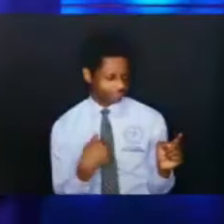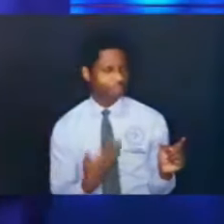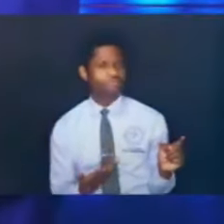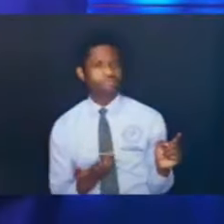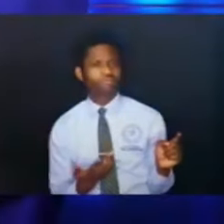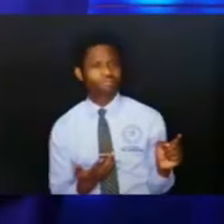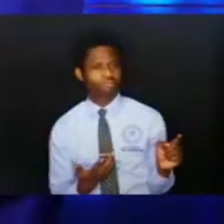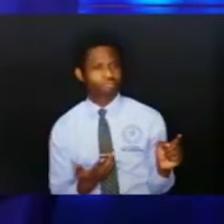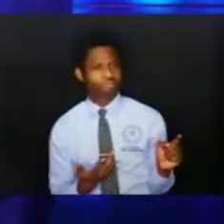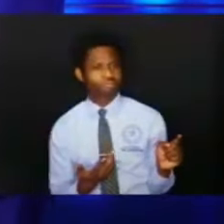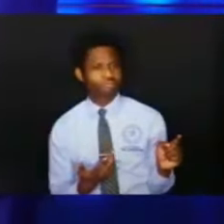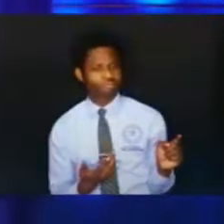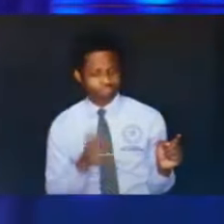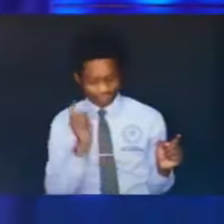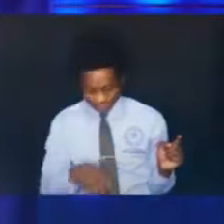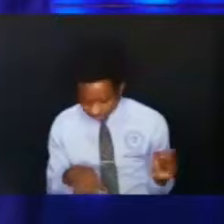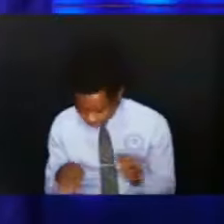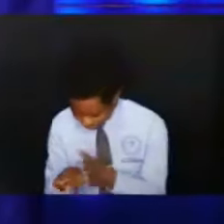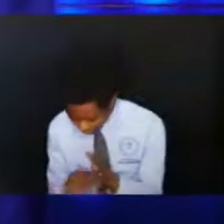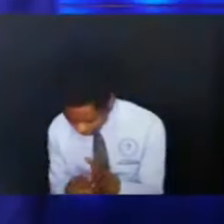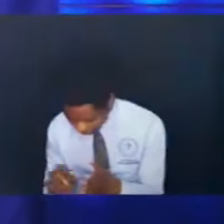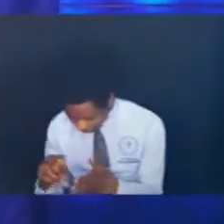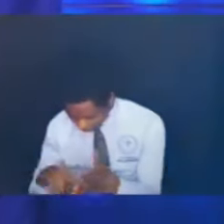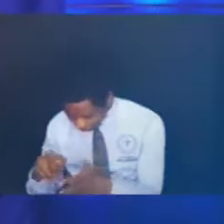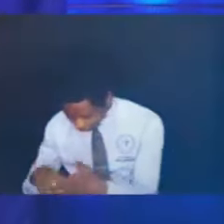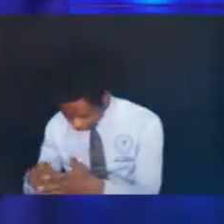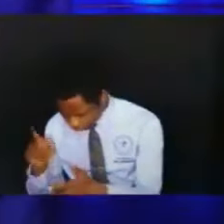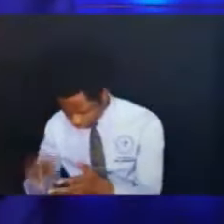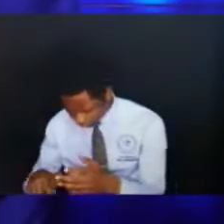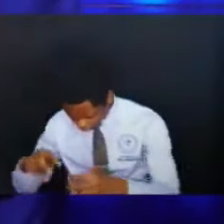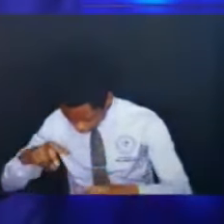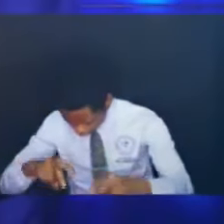We need to examine this scripture carefully.